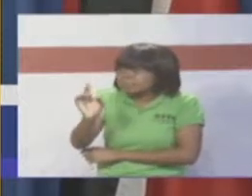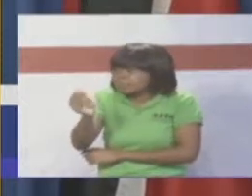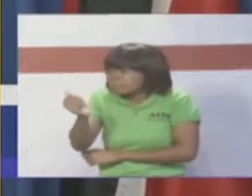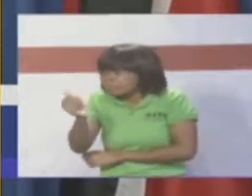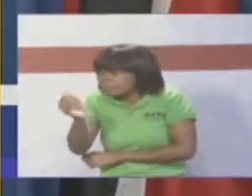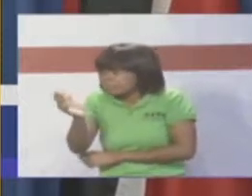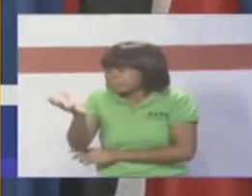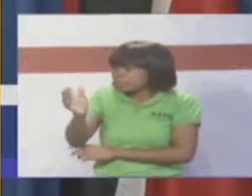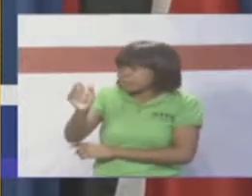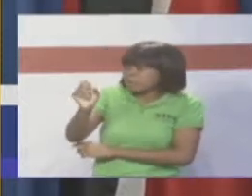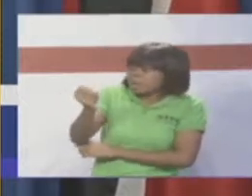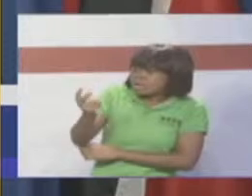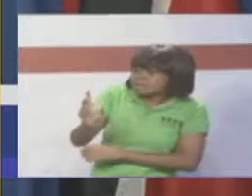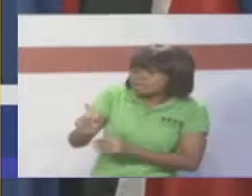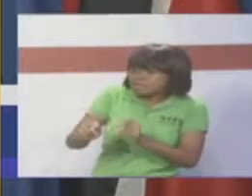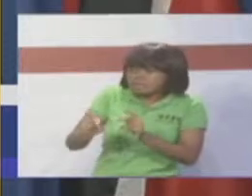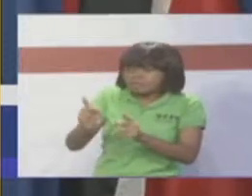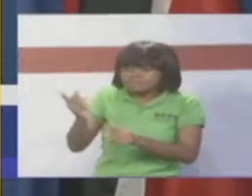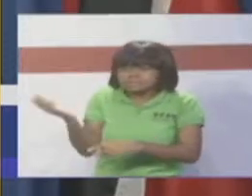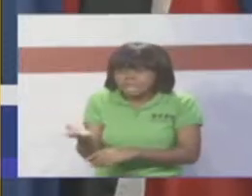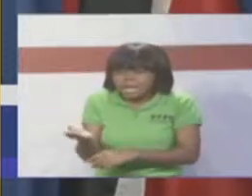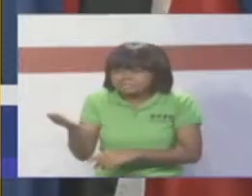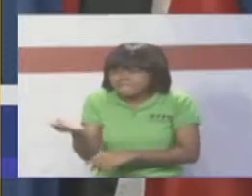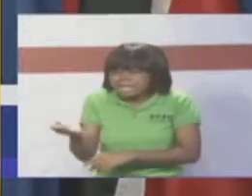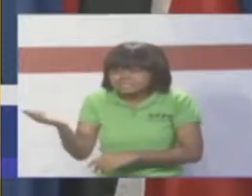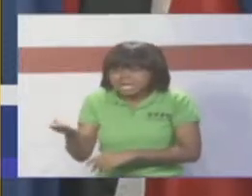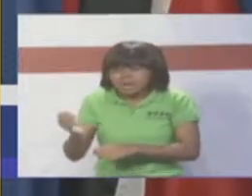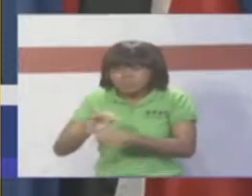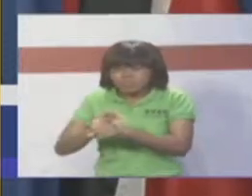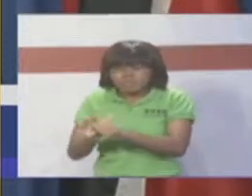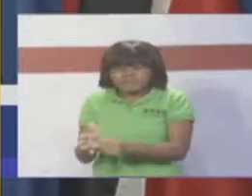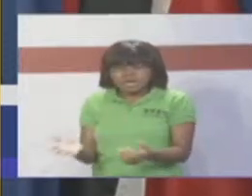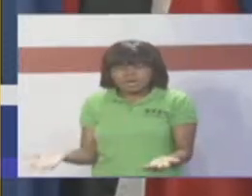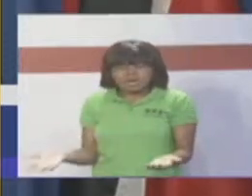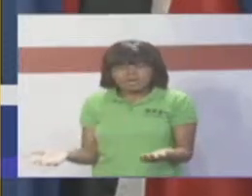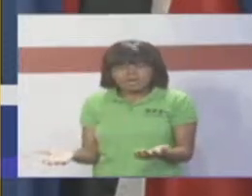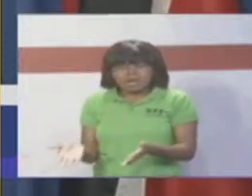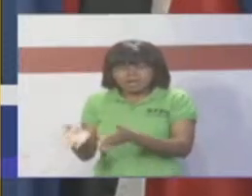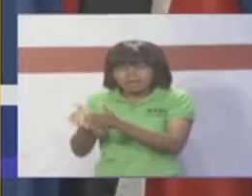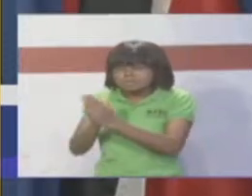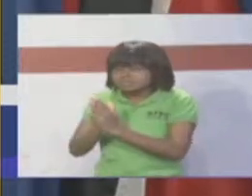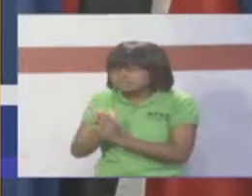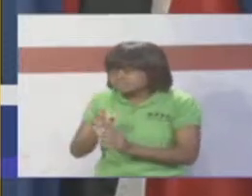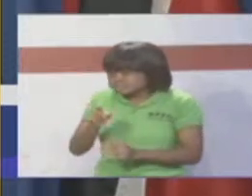or in Carnage and killed 100 people in that invasion,